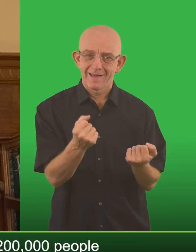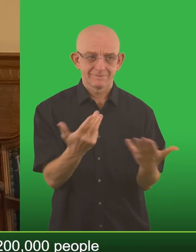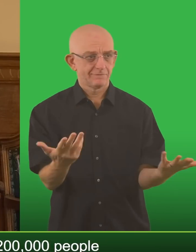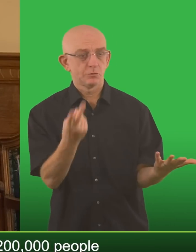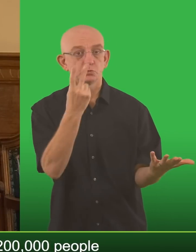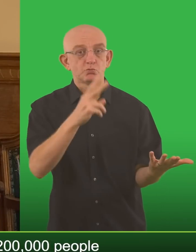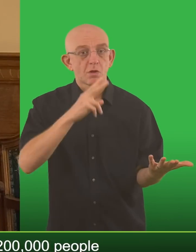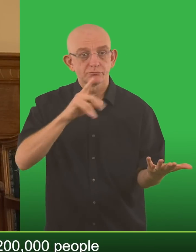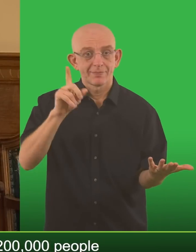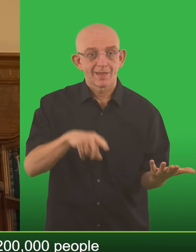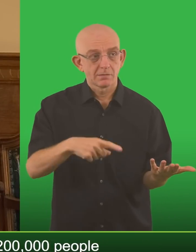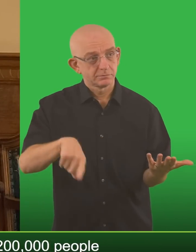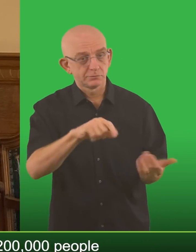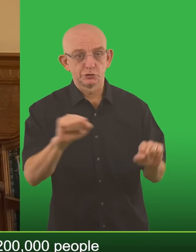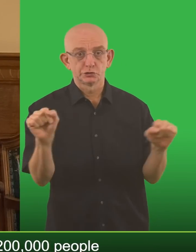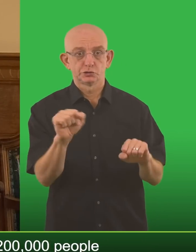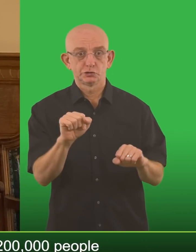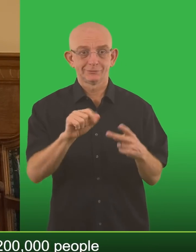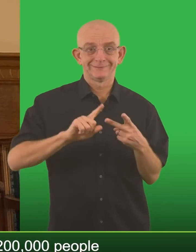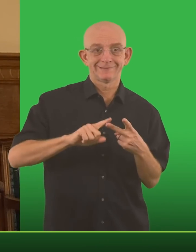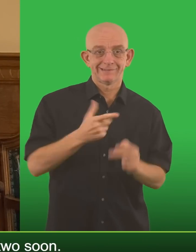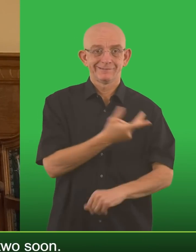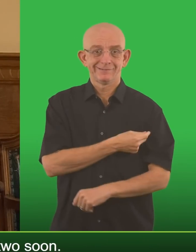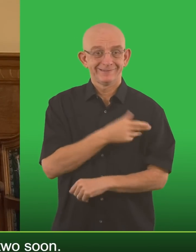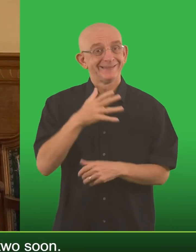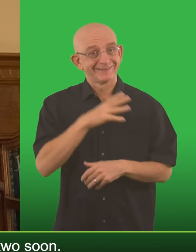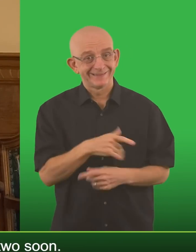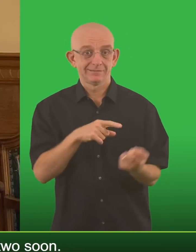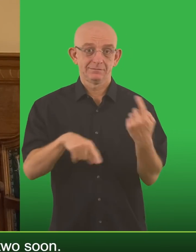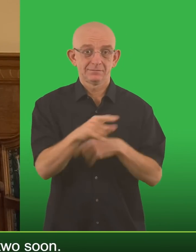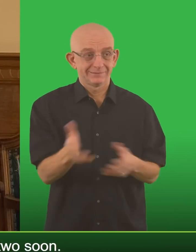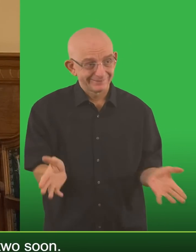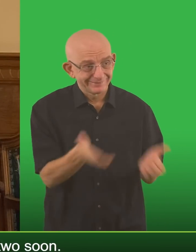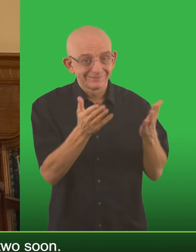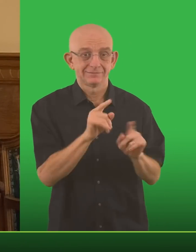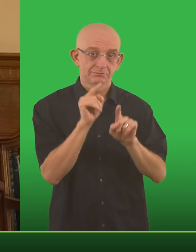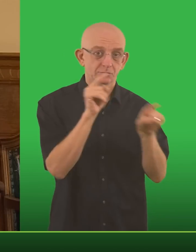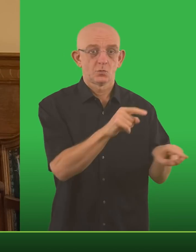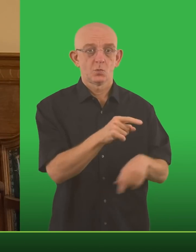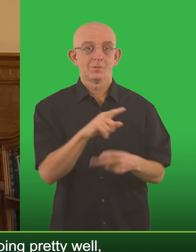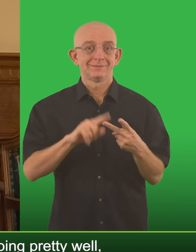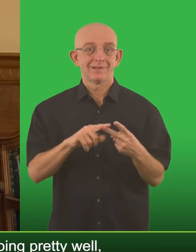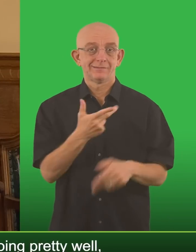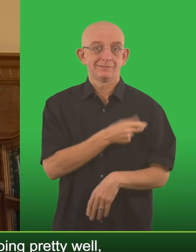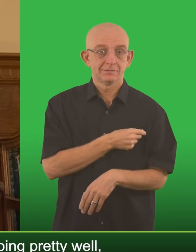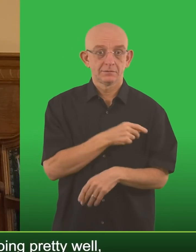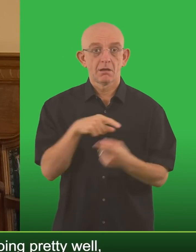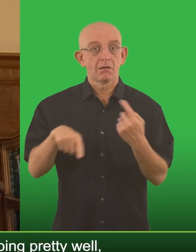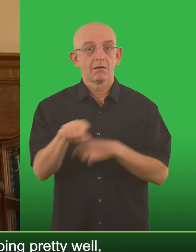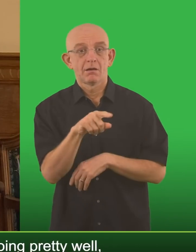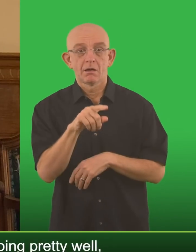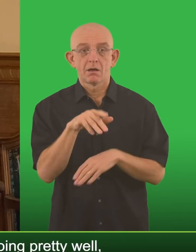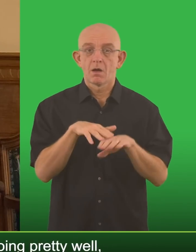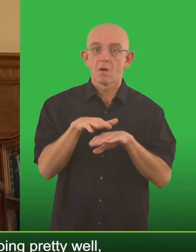said, there are still more than 200,000 people who haven't yet had dose 2. We need them to have dose 2 soon. Vaccination